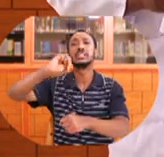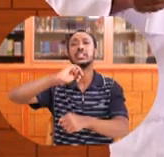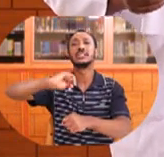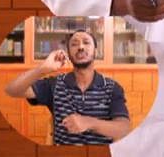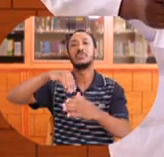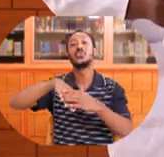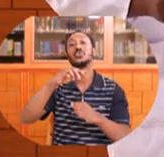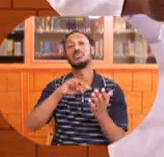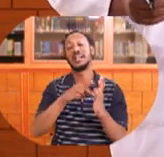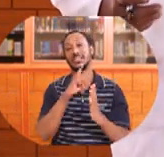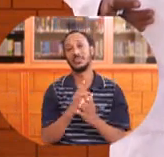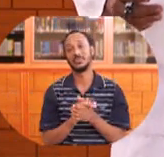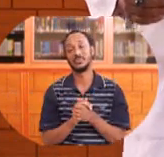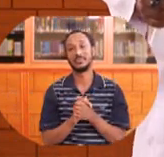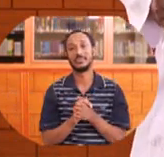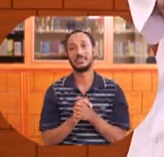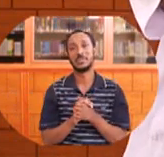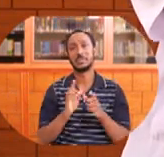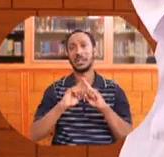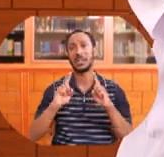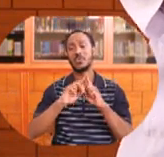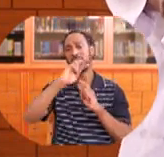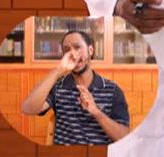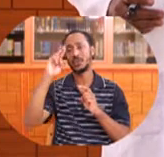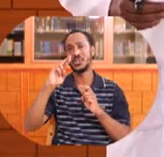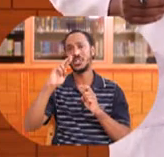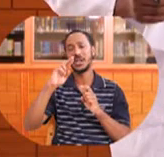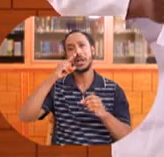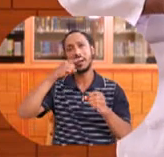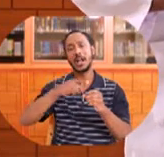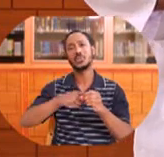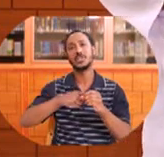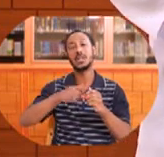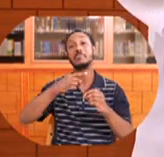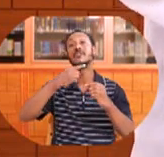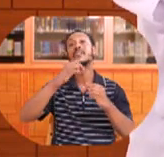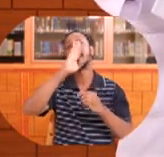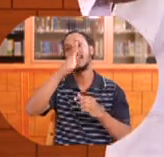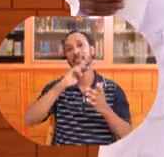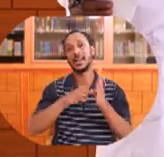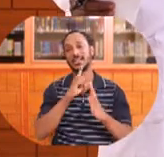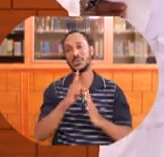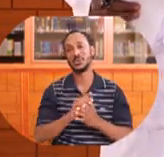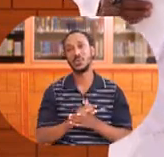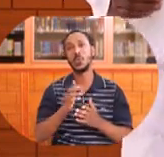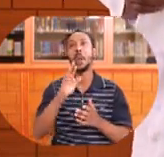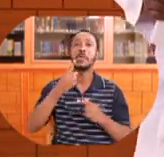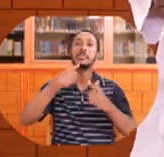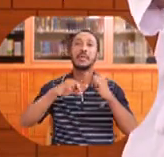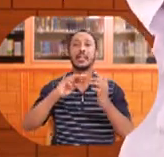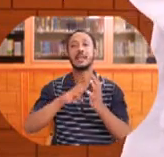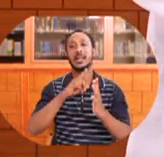different vehicles which use different gasoline. When this gasoline is burned